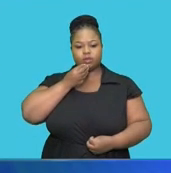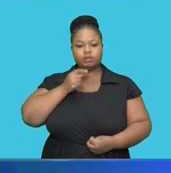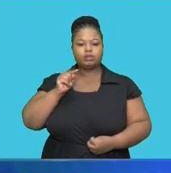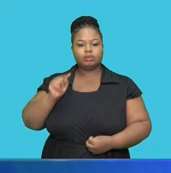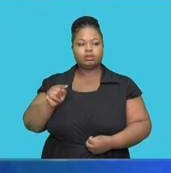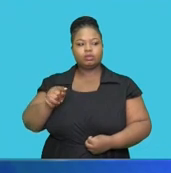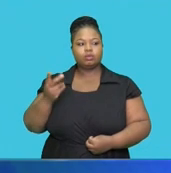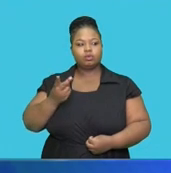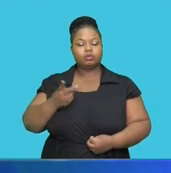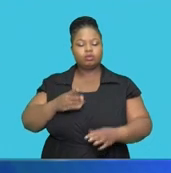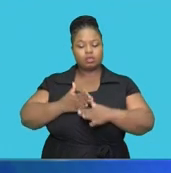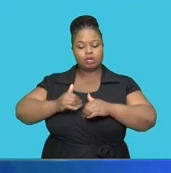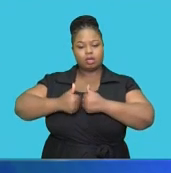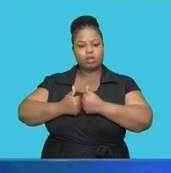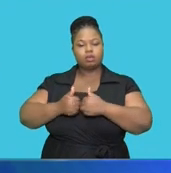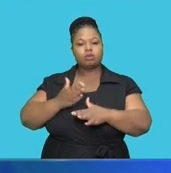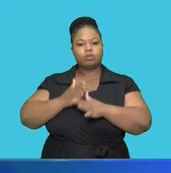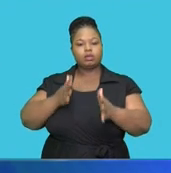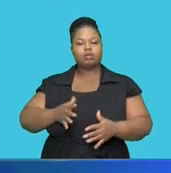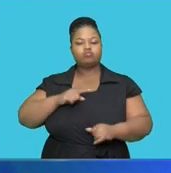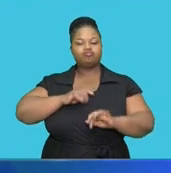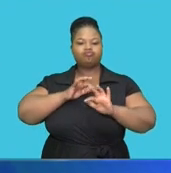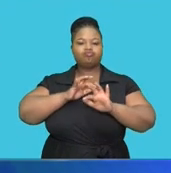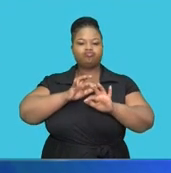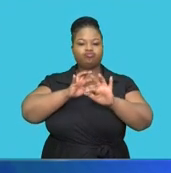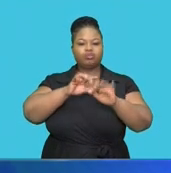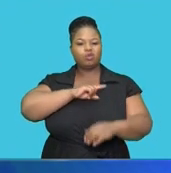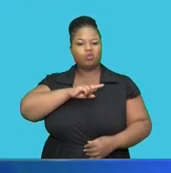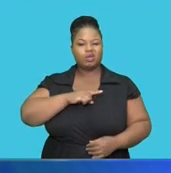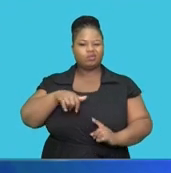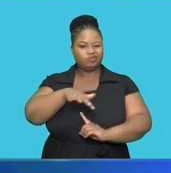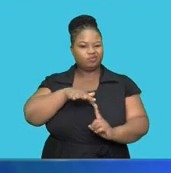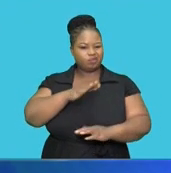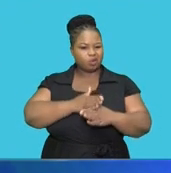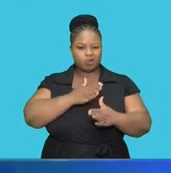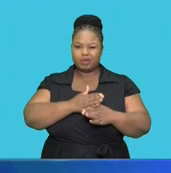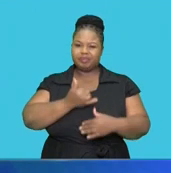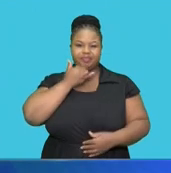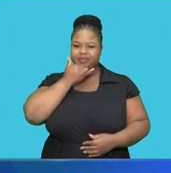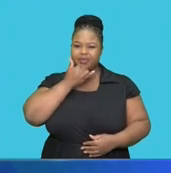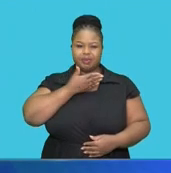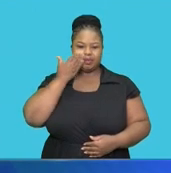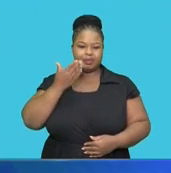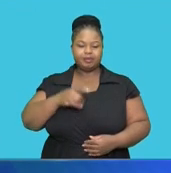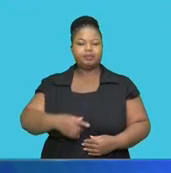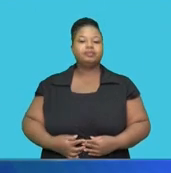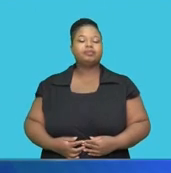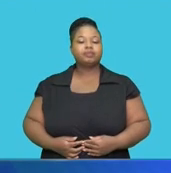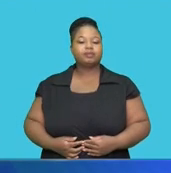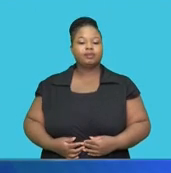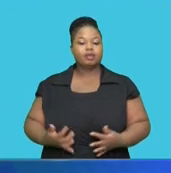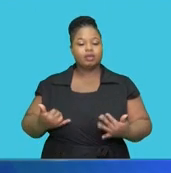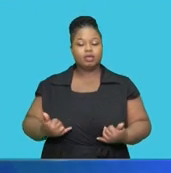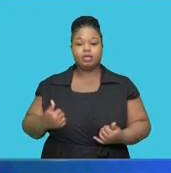Wine, Spirits and Allied Workers Union ba kene temeng ya boipelaetso kgahlanong le maemo a monyebe a mosebetsi esitana le ho nyollelwa meputso. E se